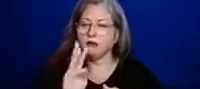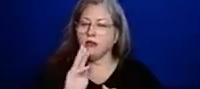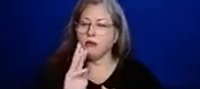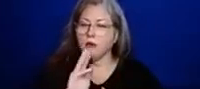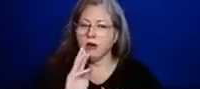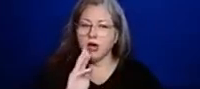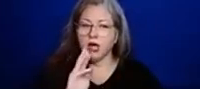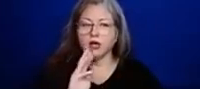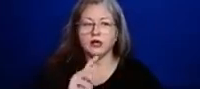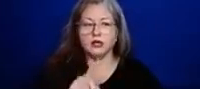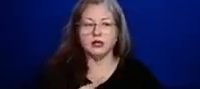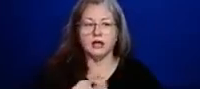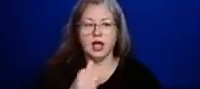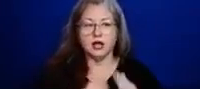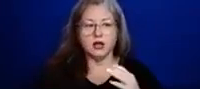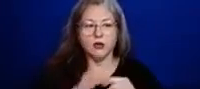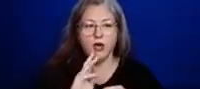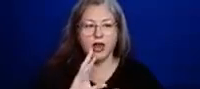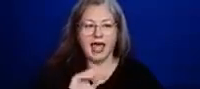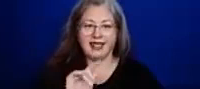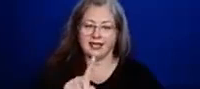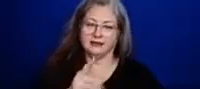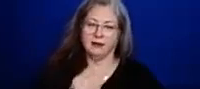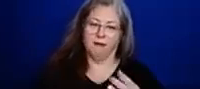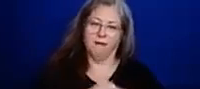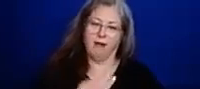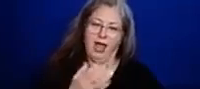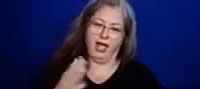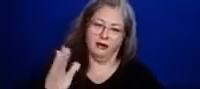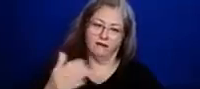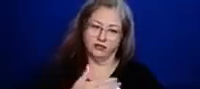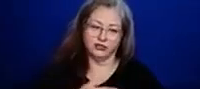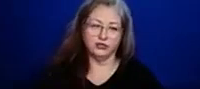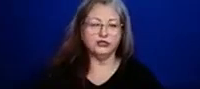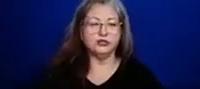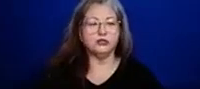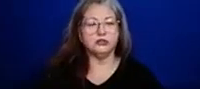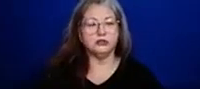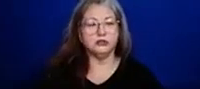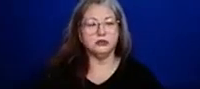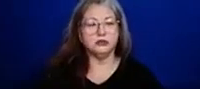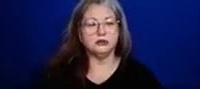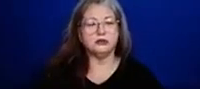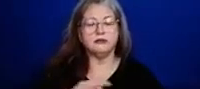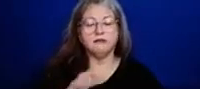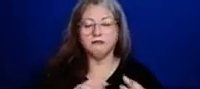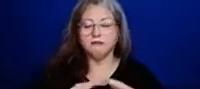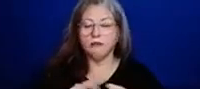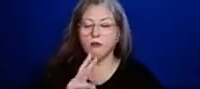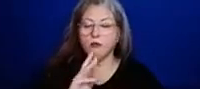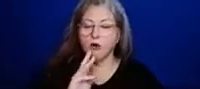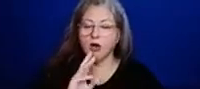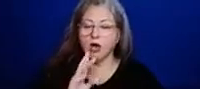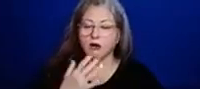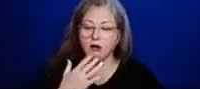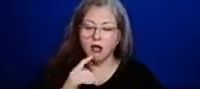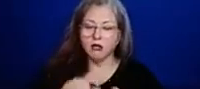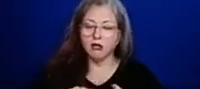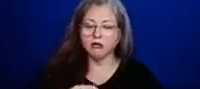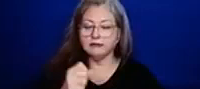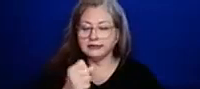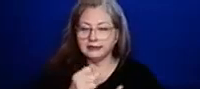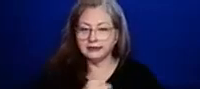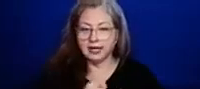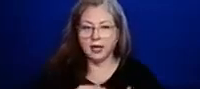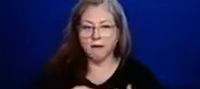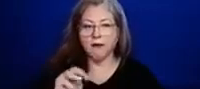no? This is in underwater and it's a plant fish and it has watercolor and stamp and